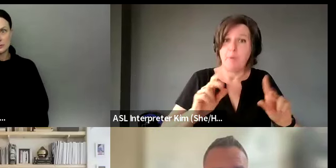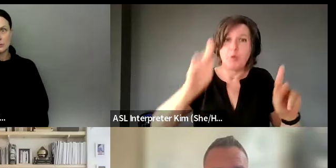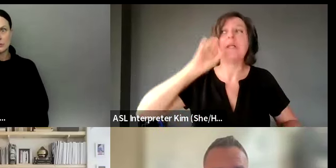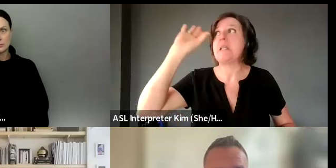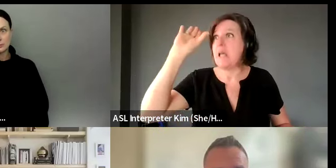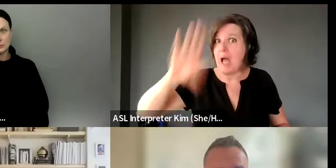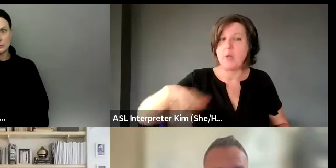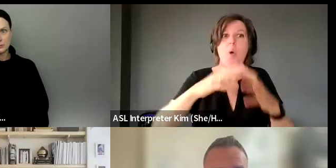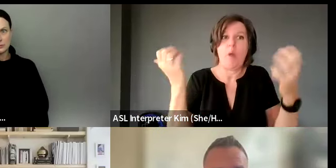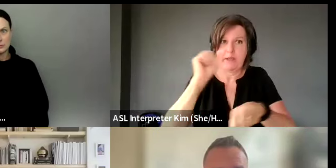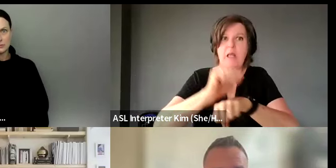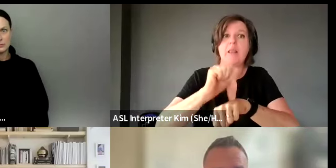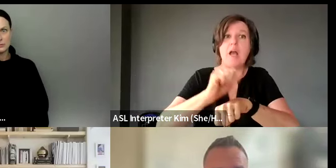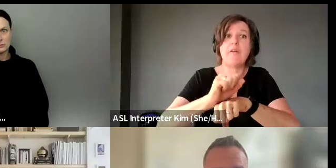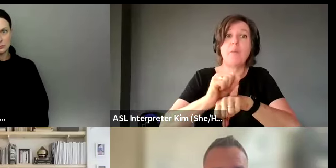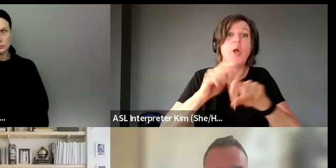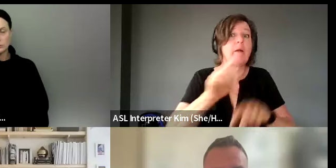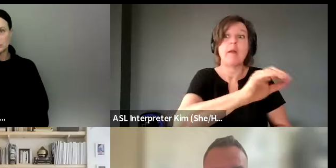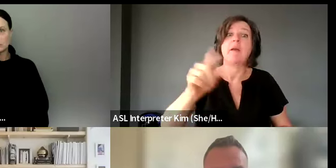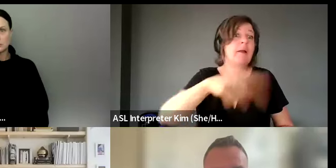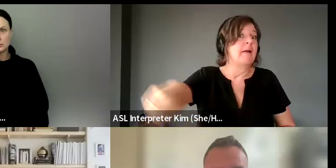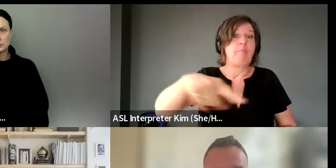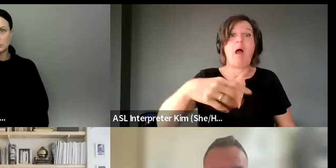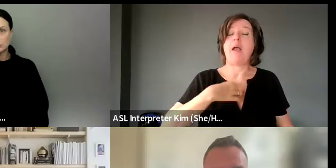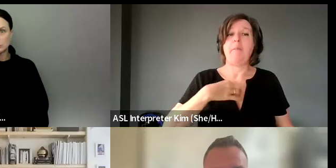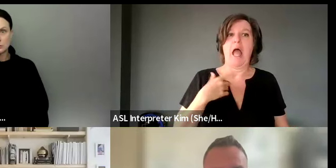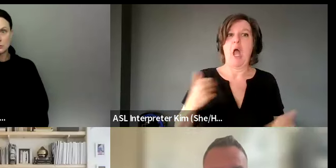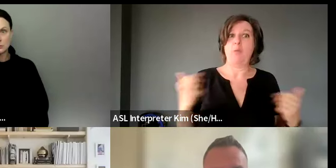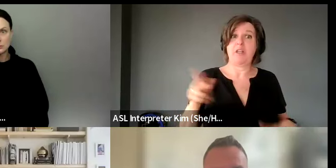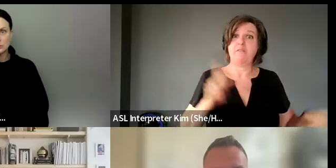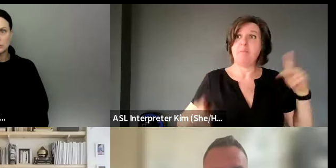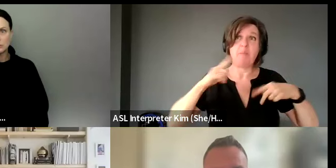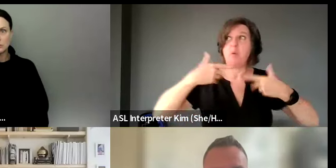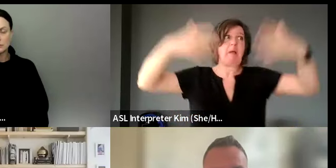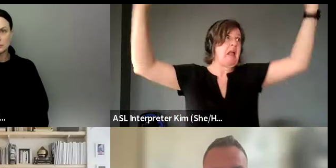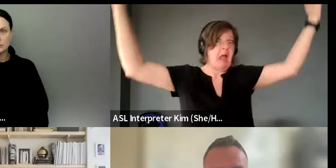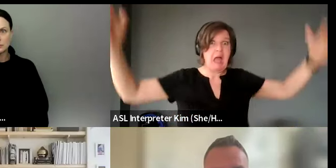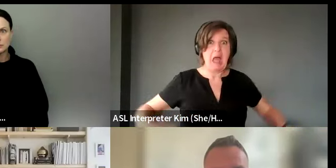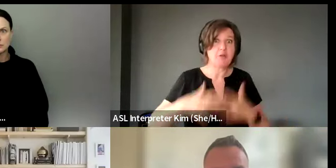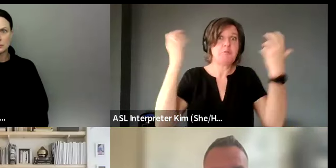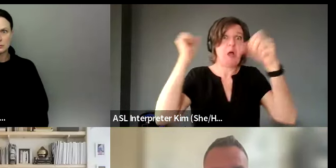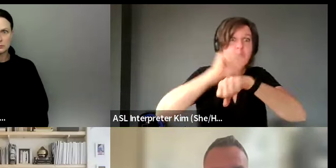So no one complained. I was afraid people would be like, this is too much work. But